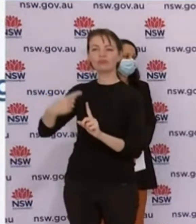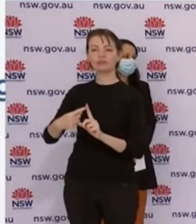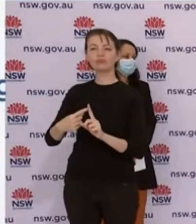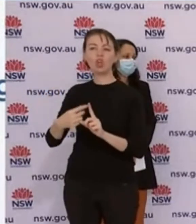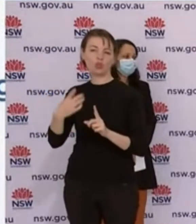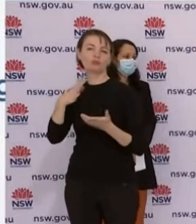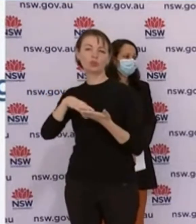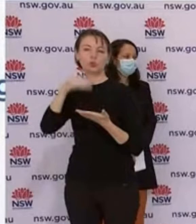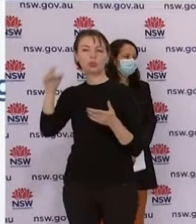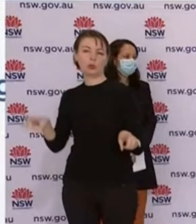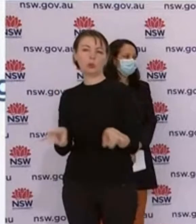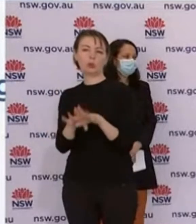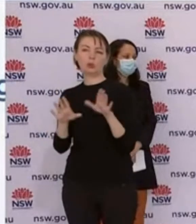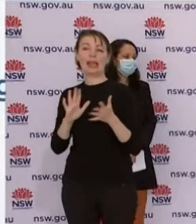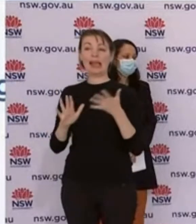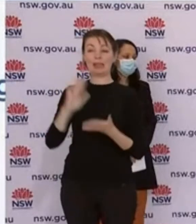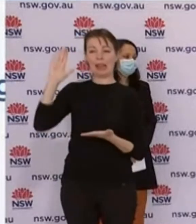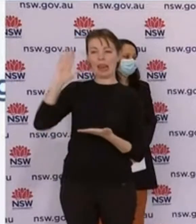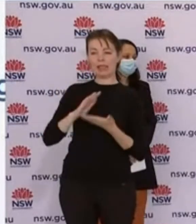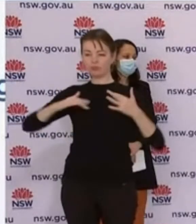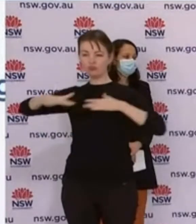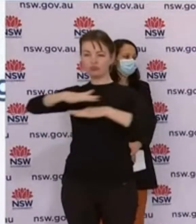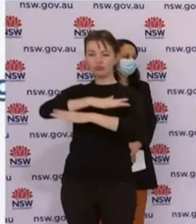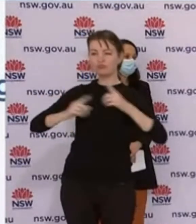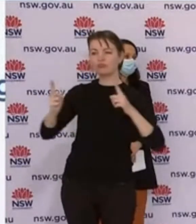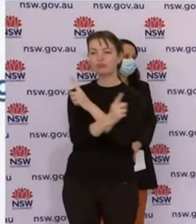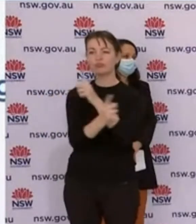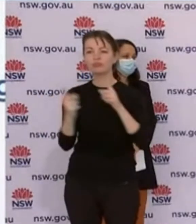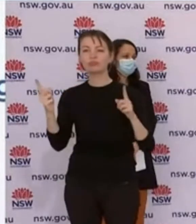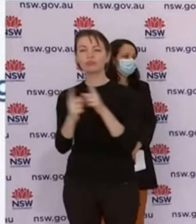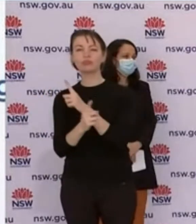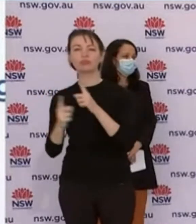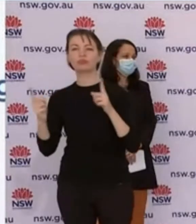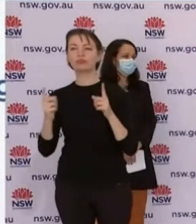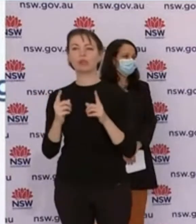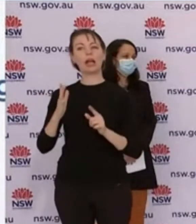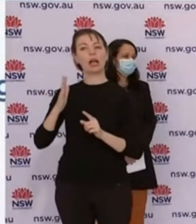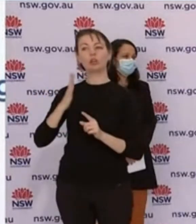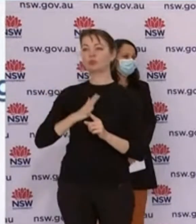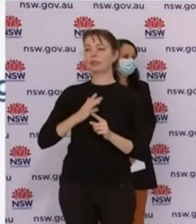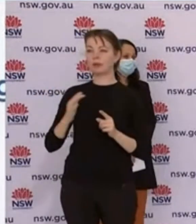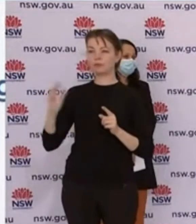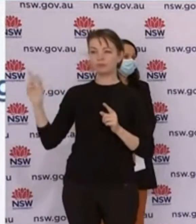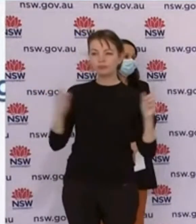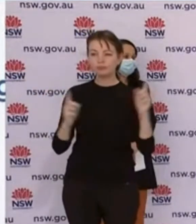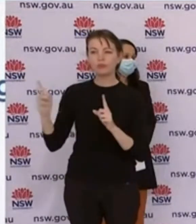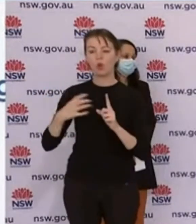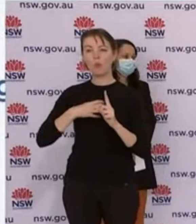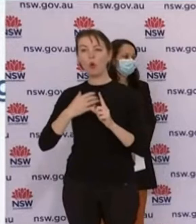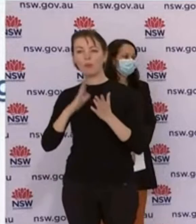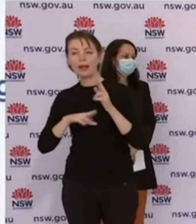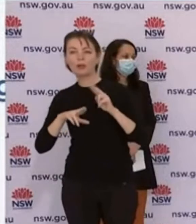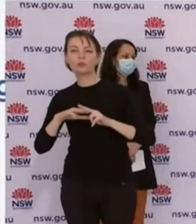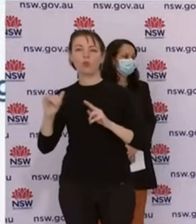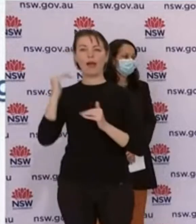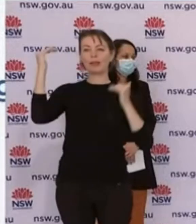we will see are things like minimal mixing or mingling between students, not having extra adults on school sites, not having assemblies or